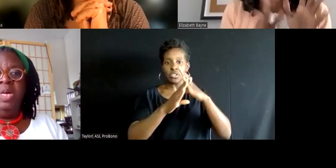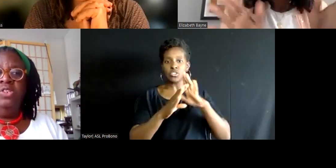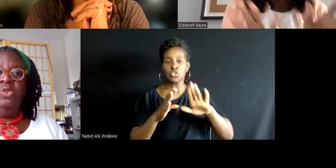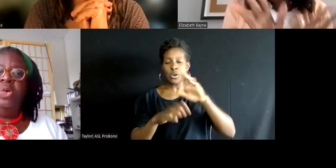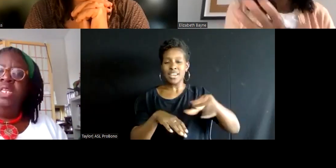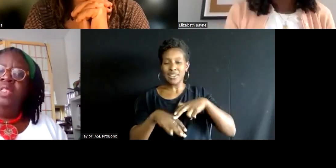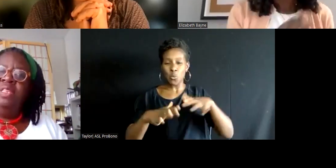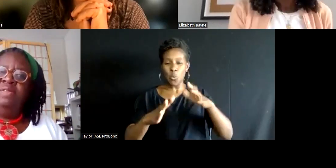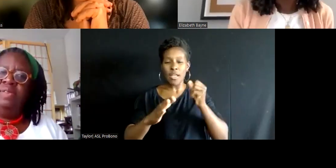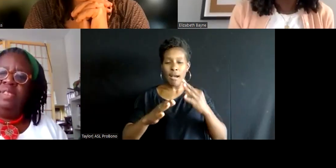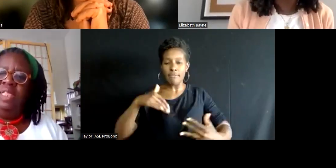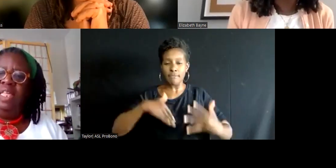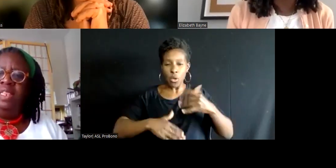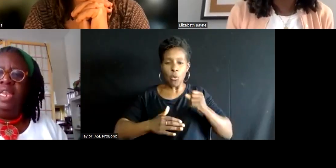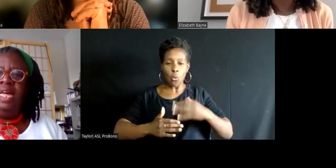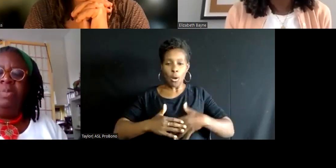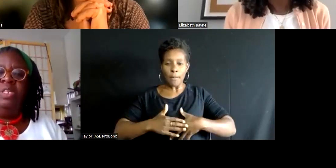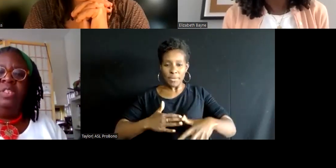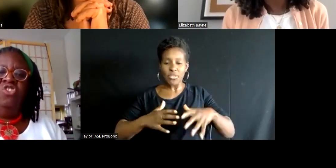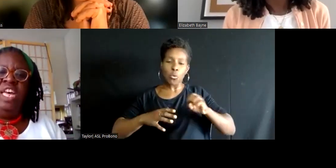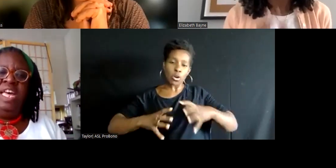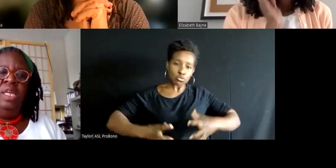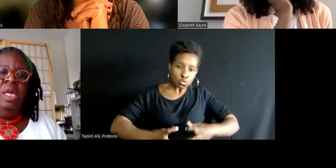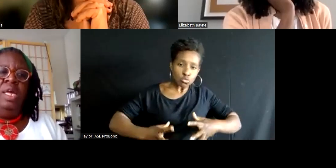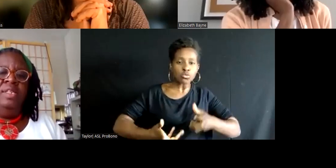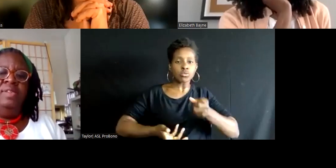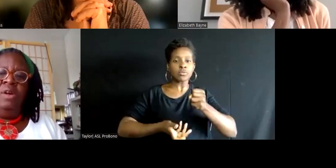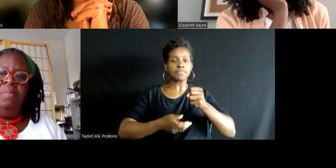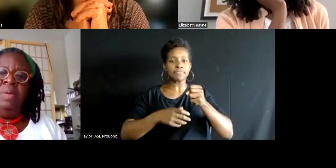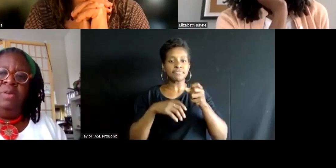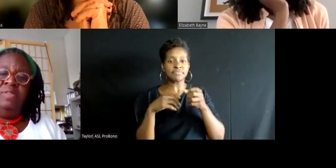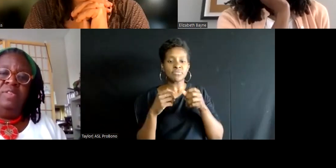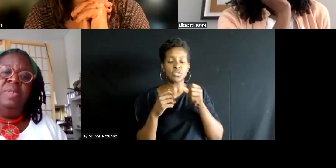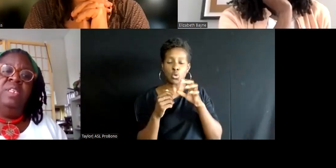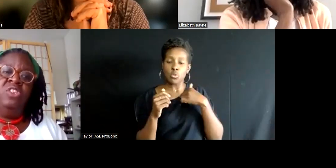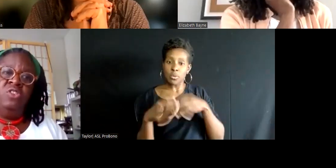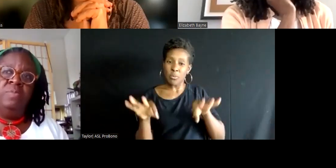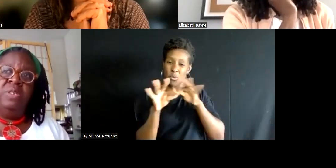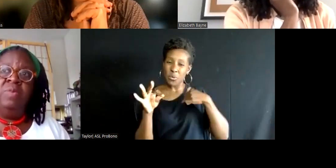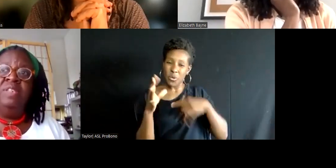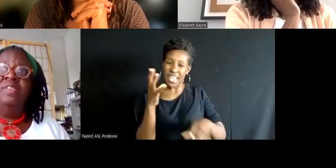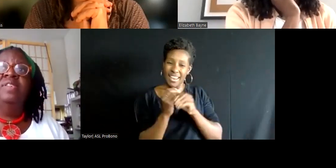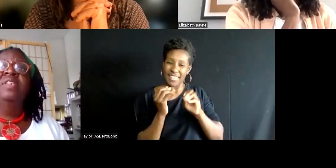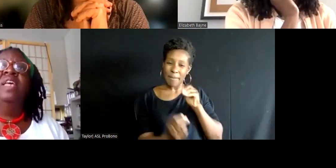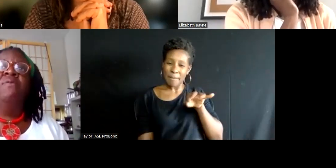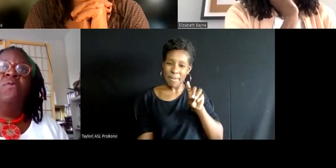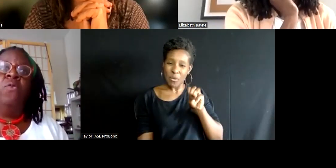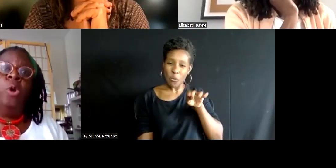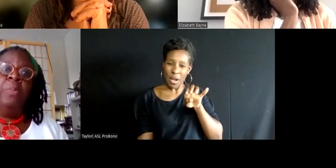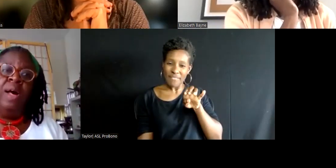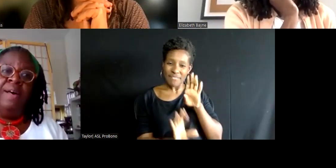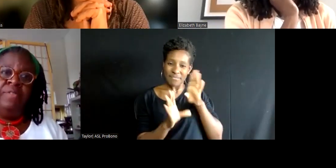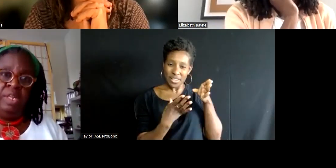So I want to go back to one of the things that I put in the chat is that our medical system, in addition to being racist, is